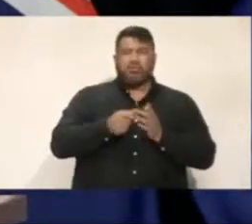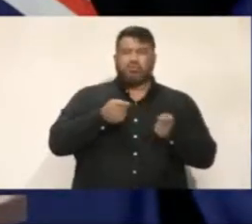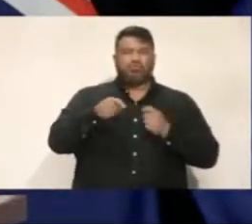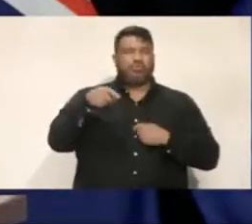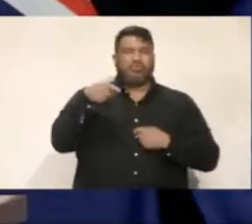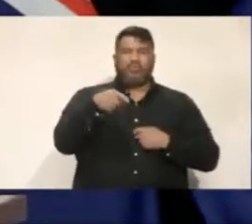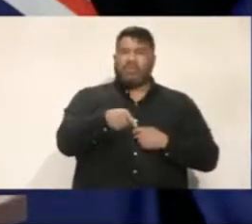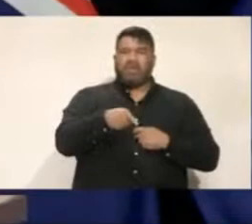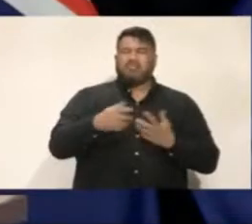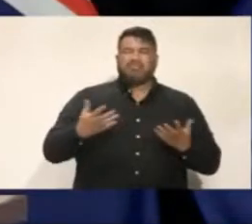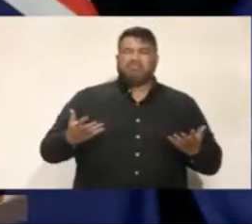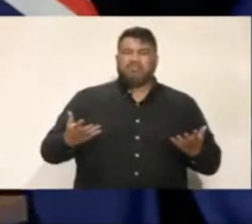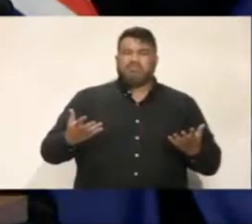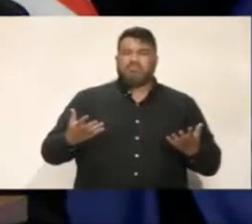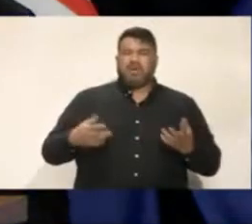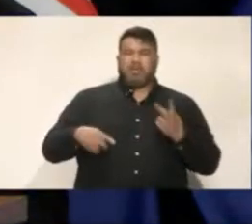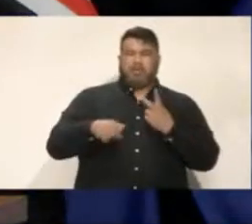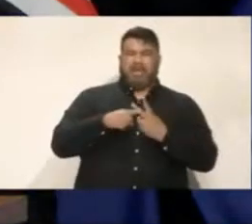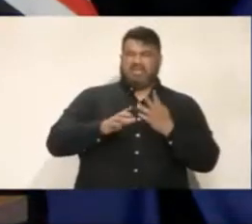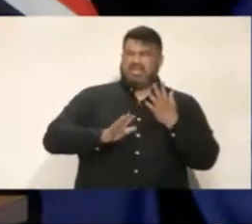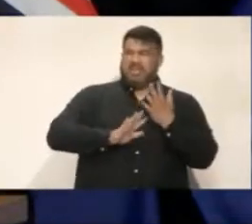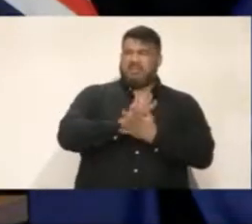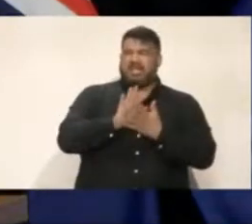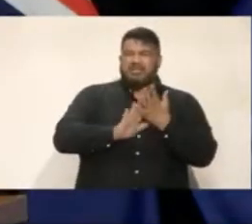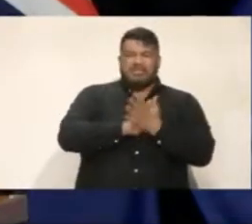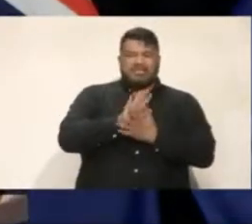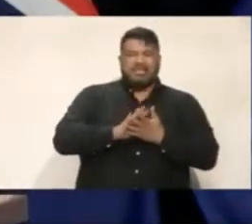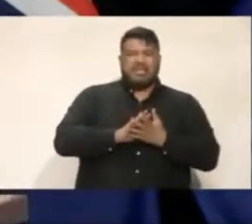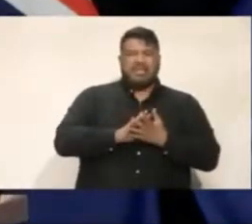enforce. It would also mean stopping anyone going